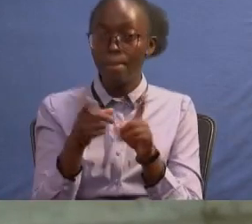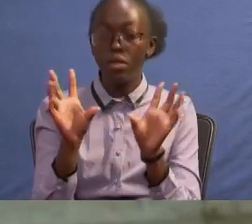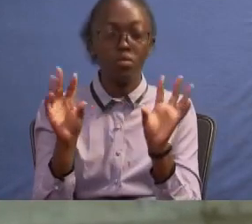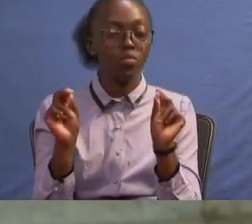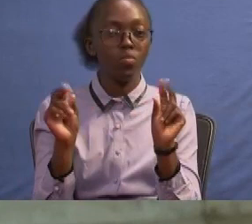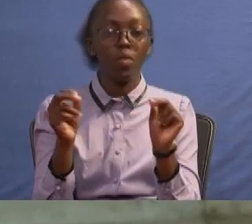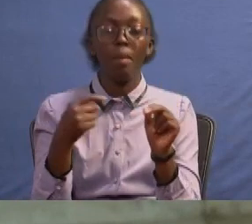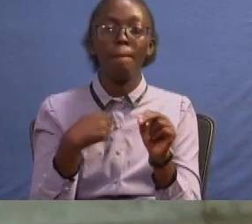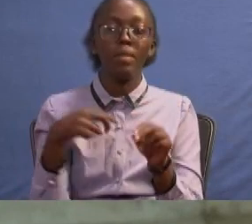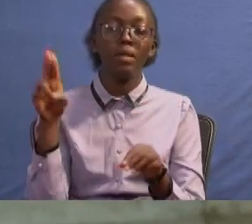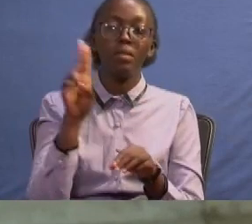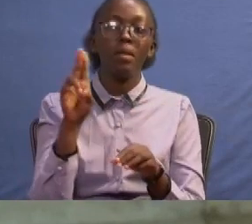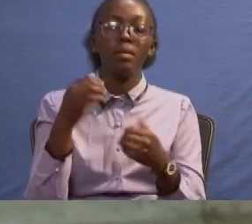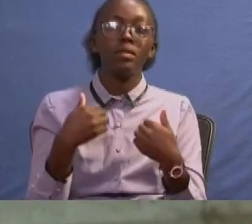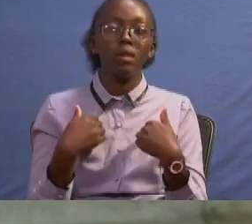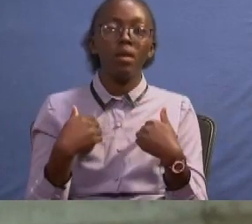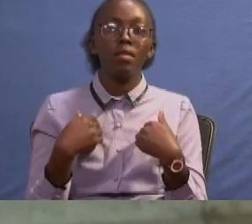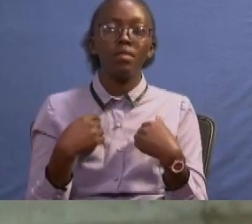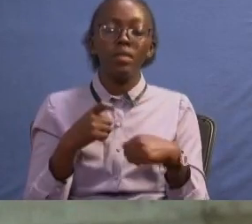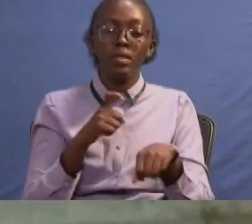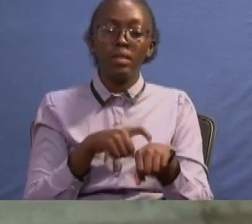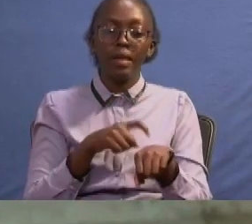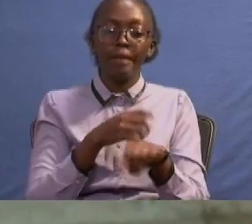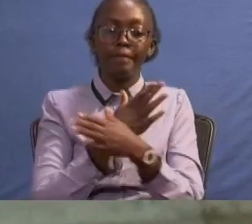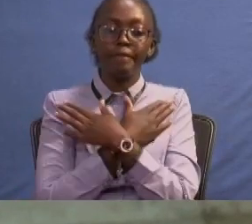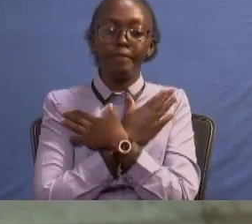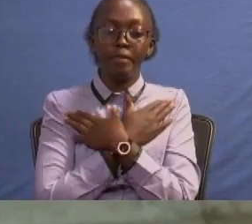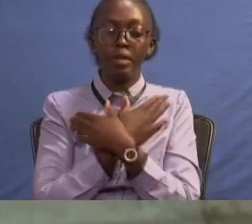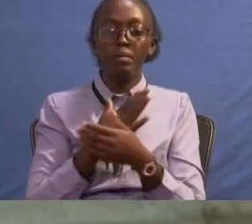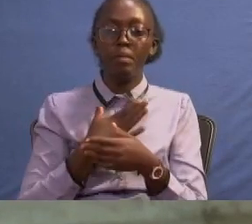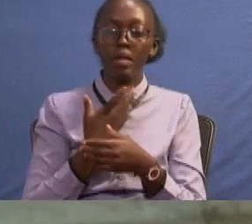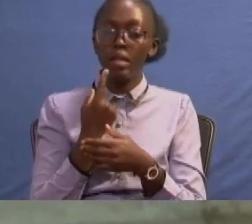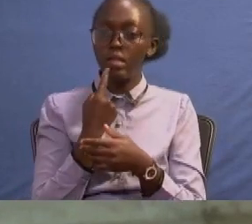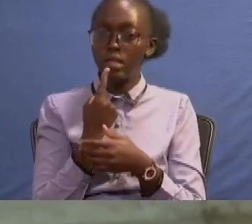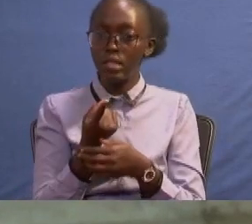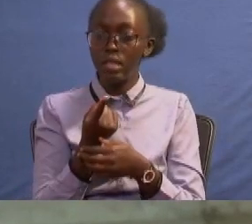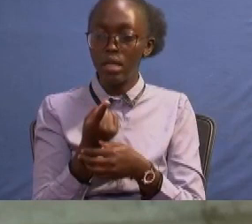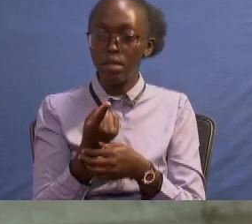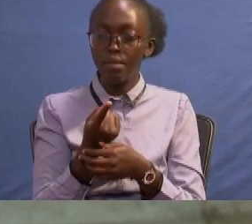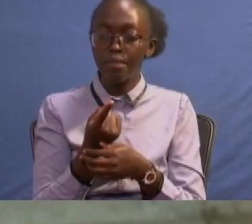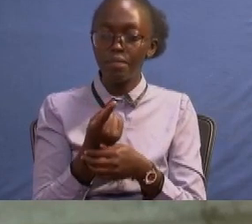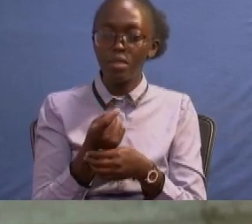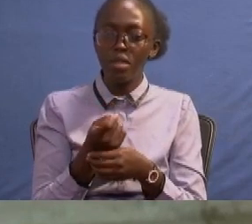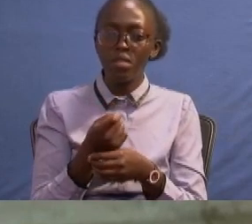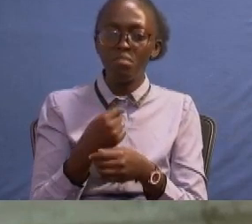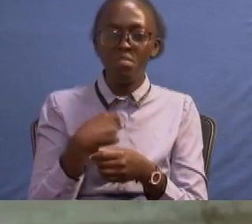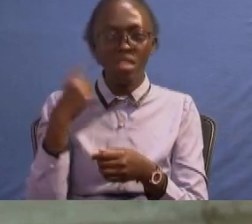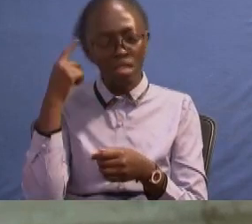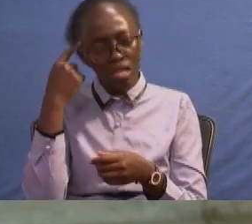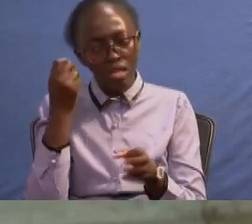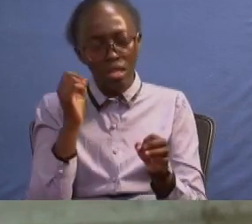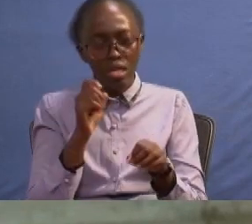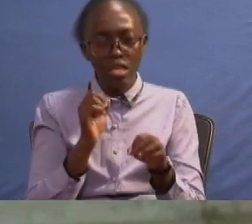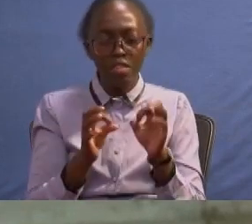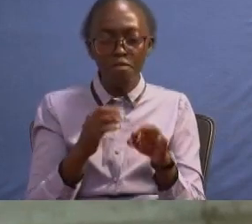purpose. When she told me that, it occurred to me, if I went there, I could get